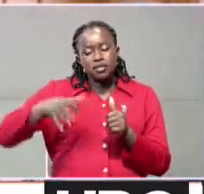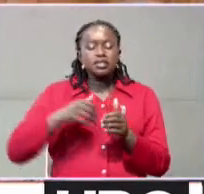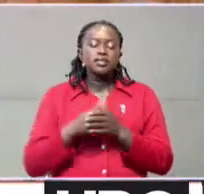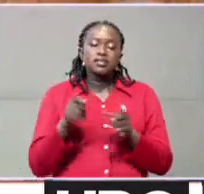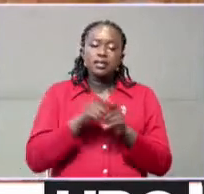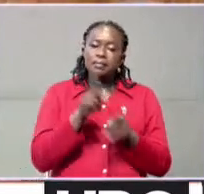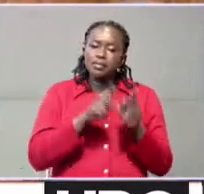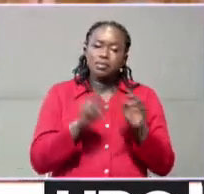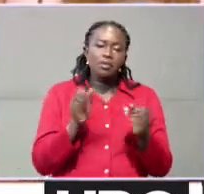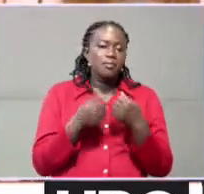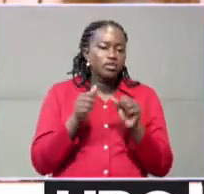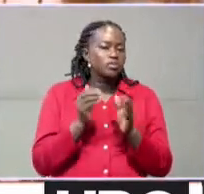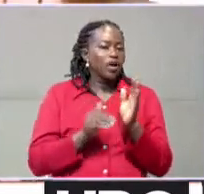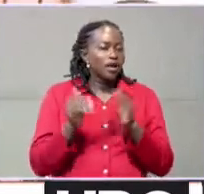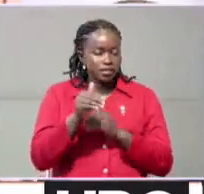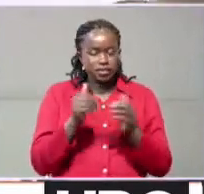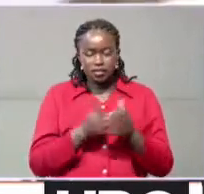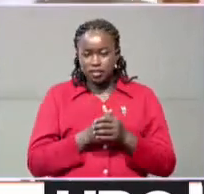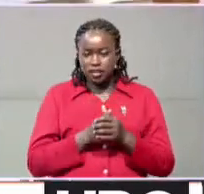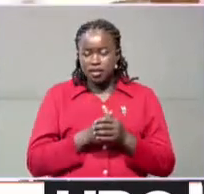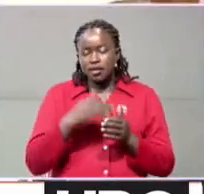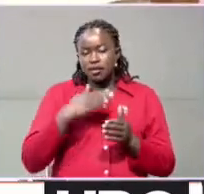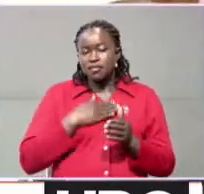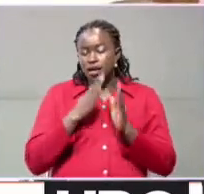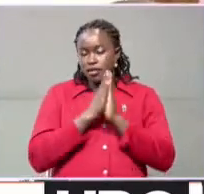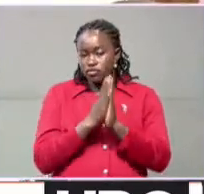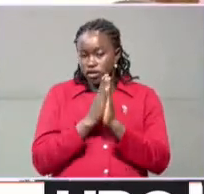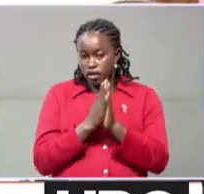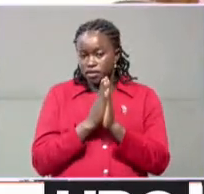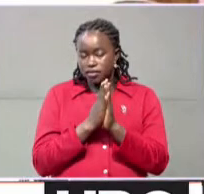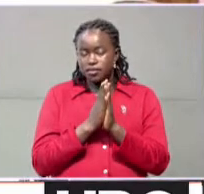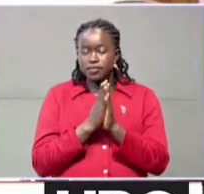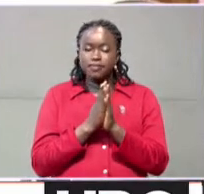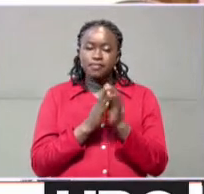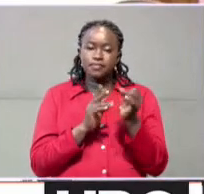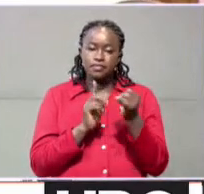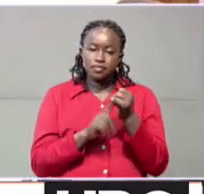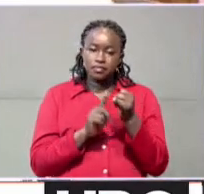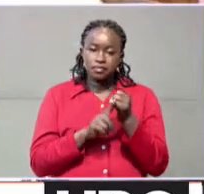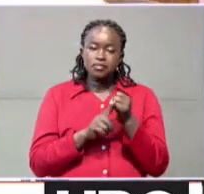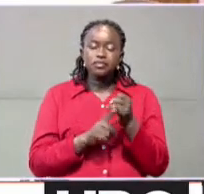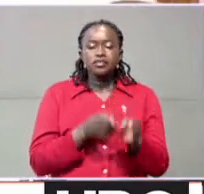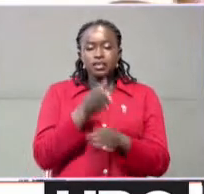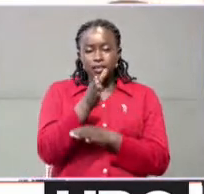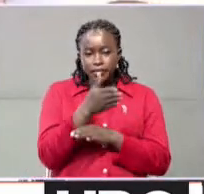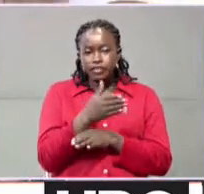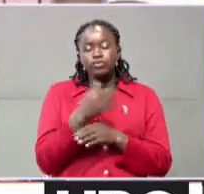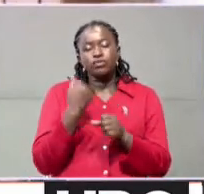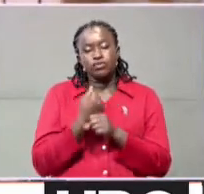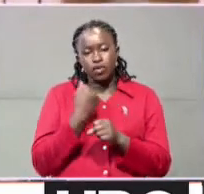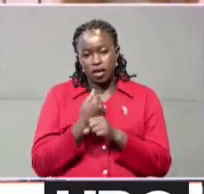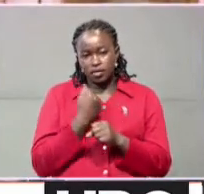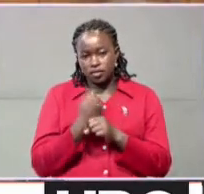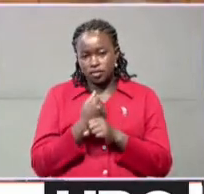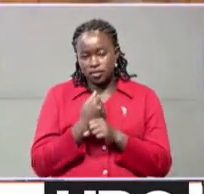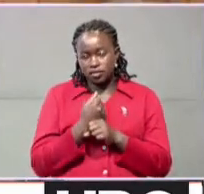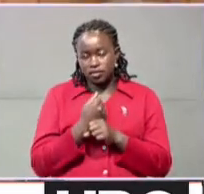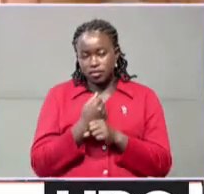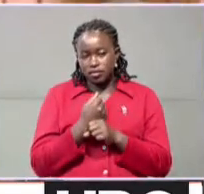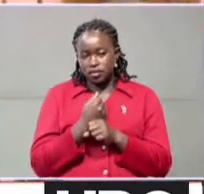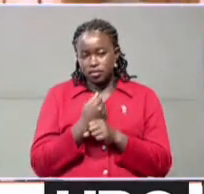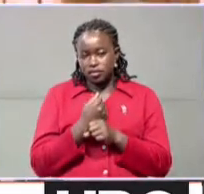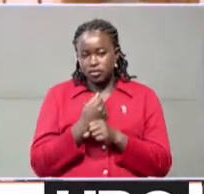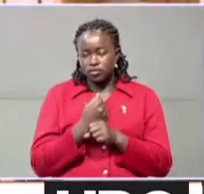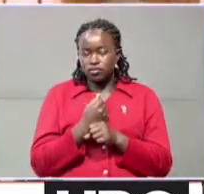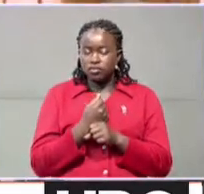roads prayers my prayers number one is to the ministry of works to